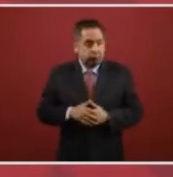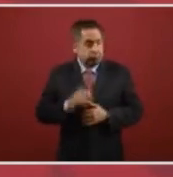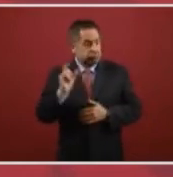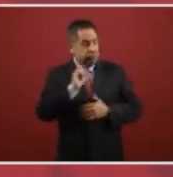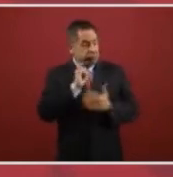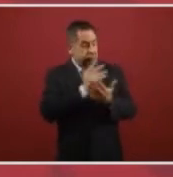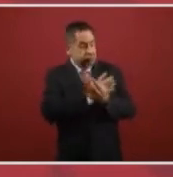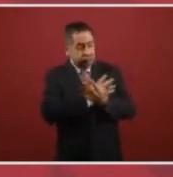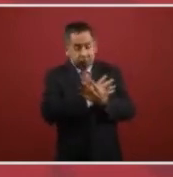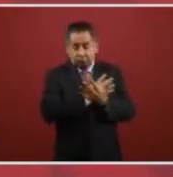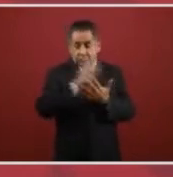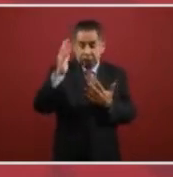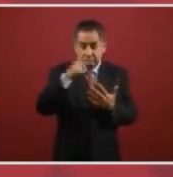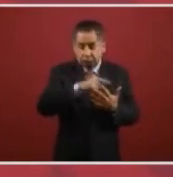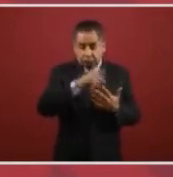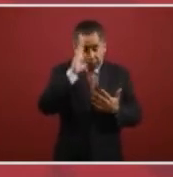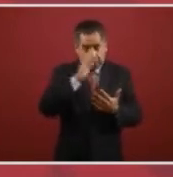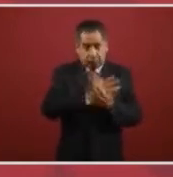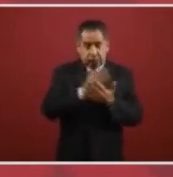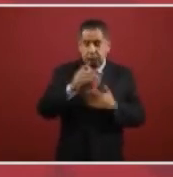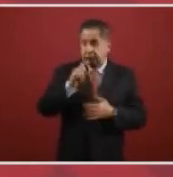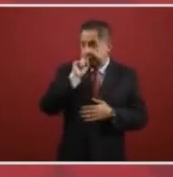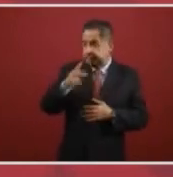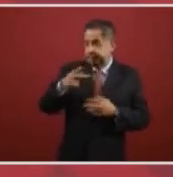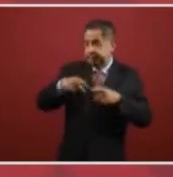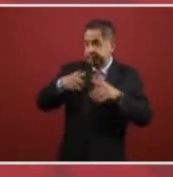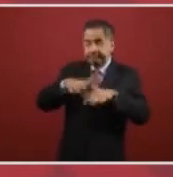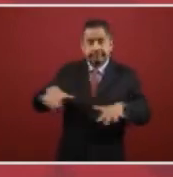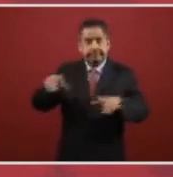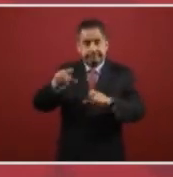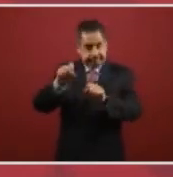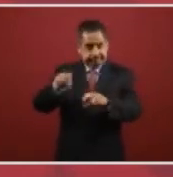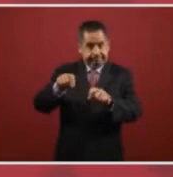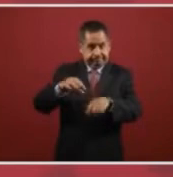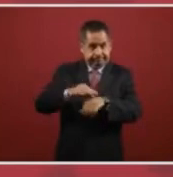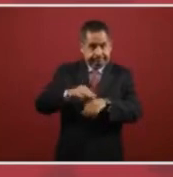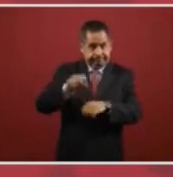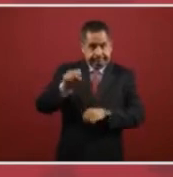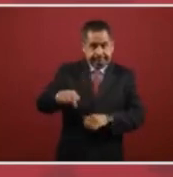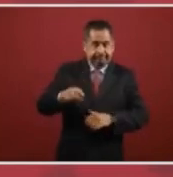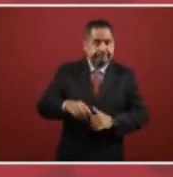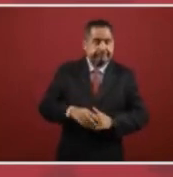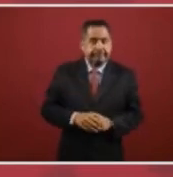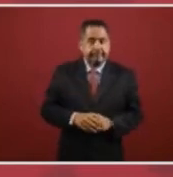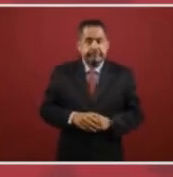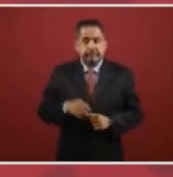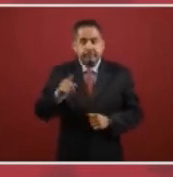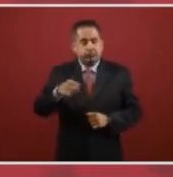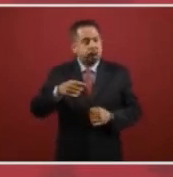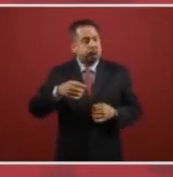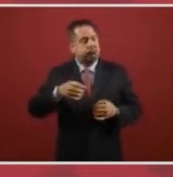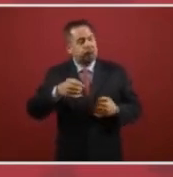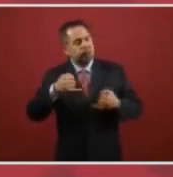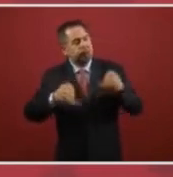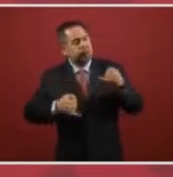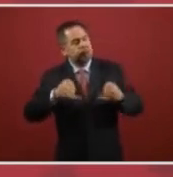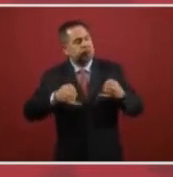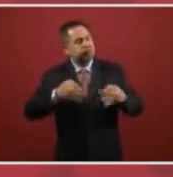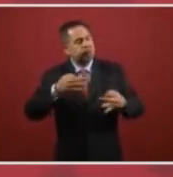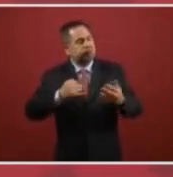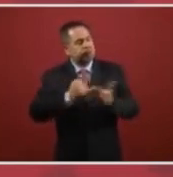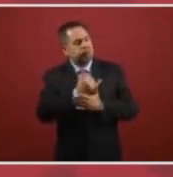control it. So when there's excesses, then the citizens themselves are the